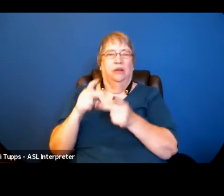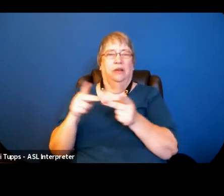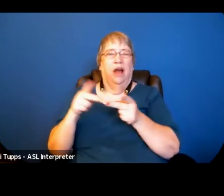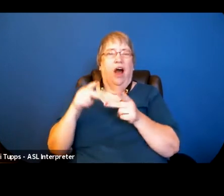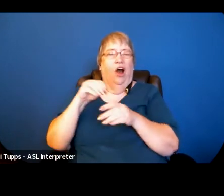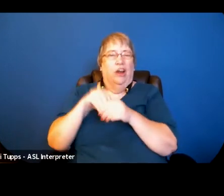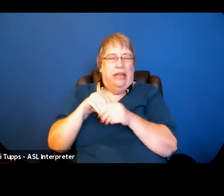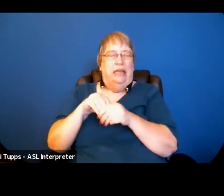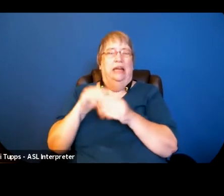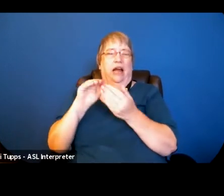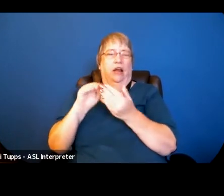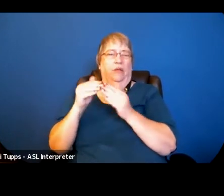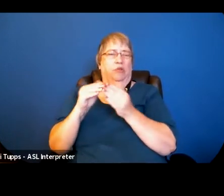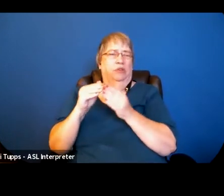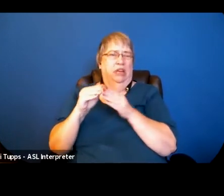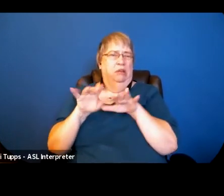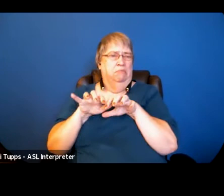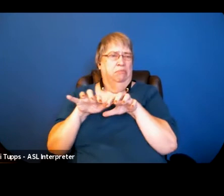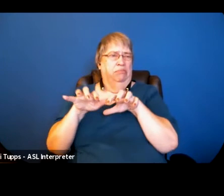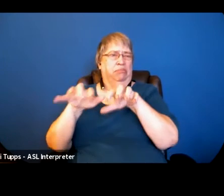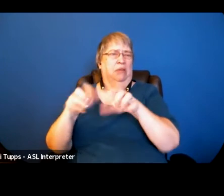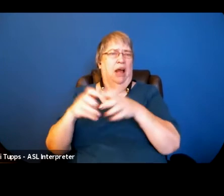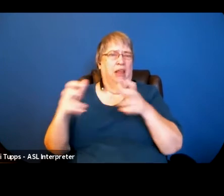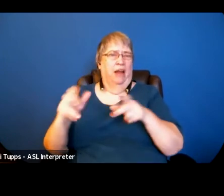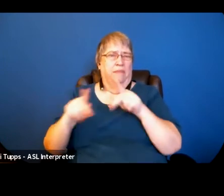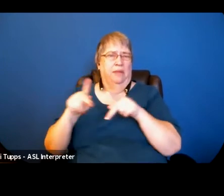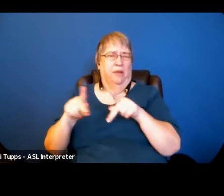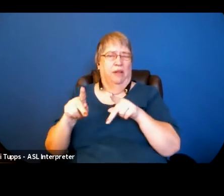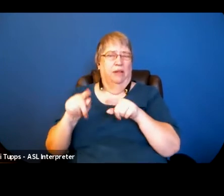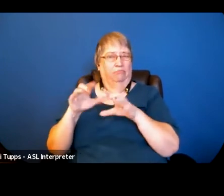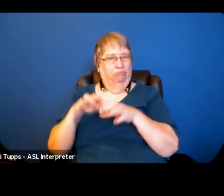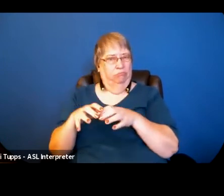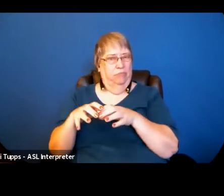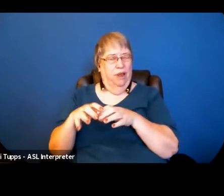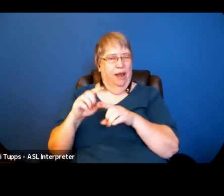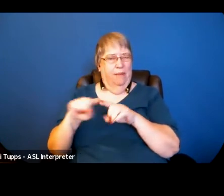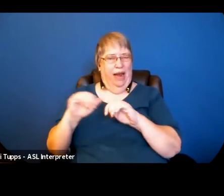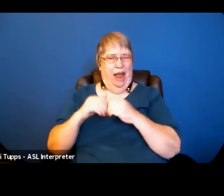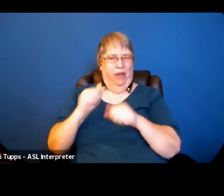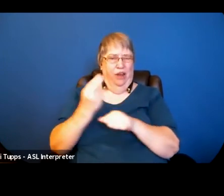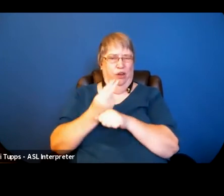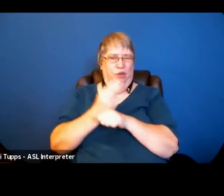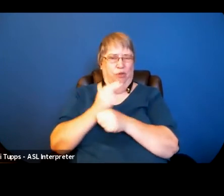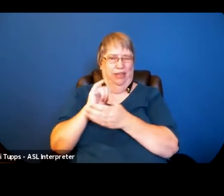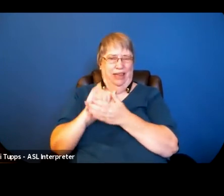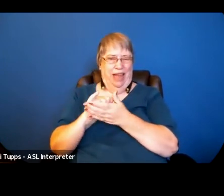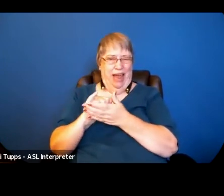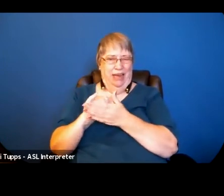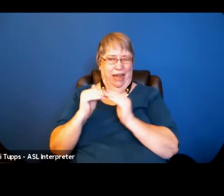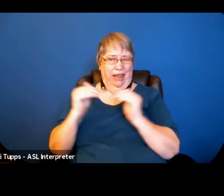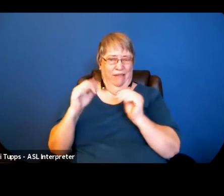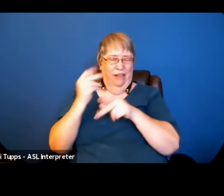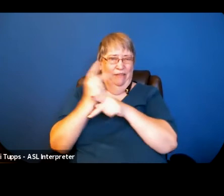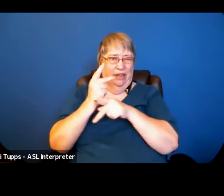communities where there's enough population density. And so we're trying to really think about how do you leverage telehealth and still deliver that level of